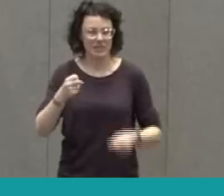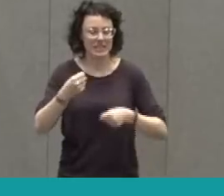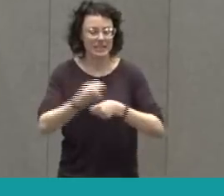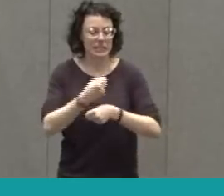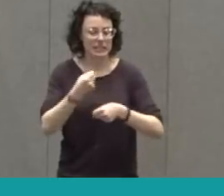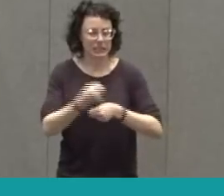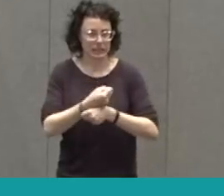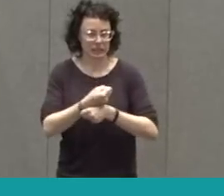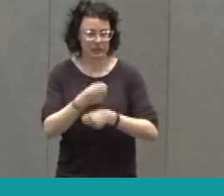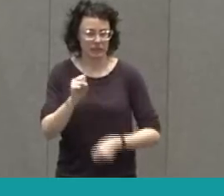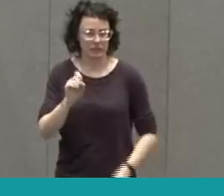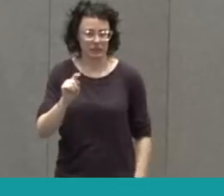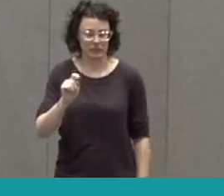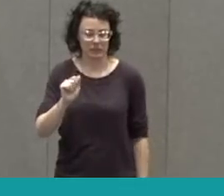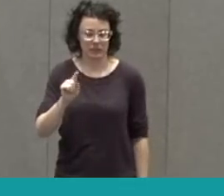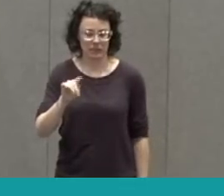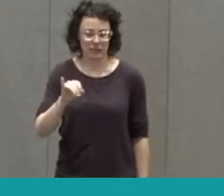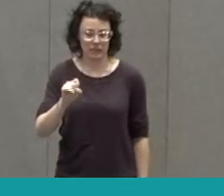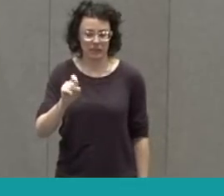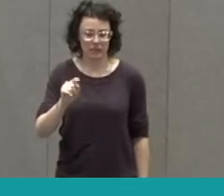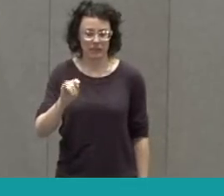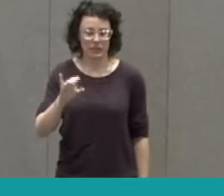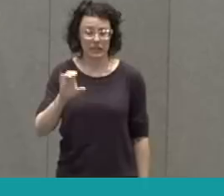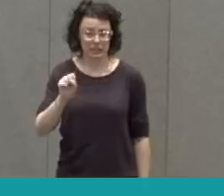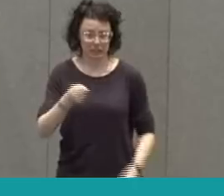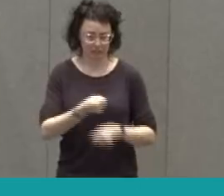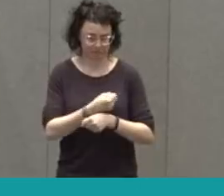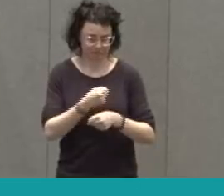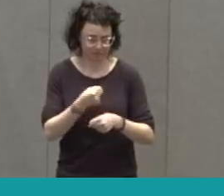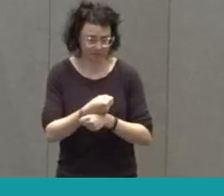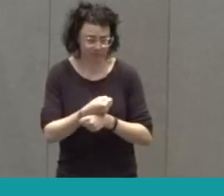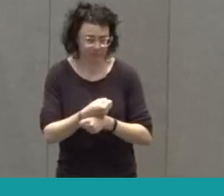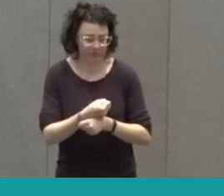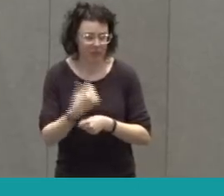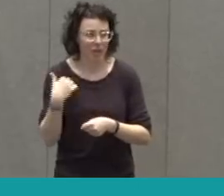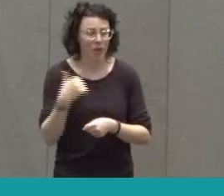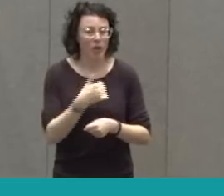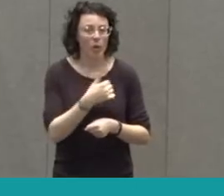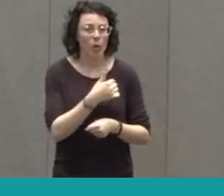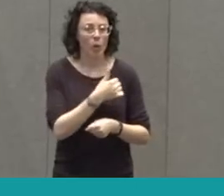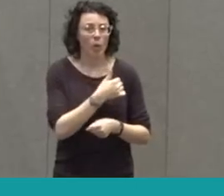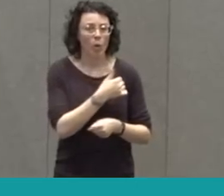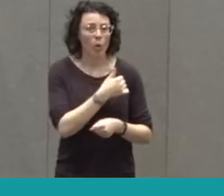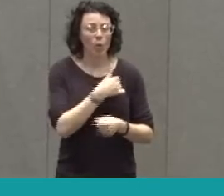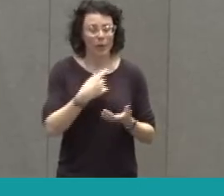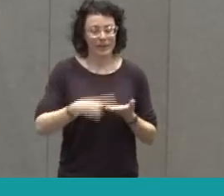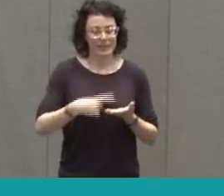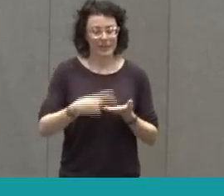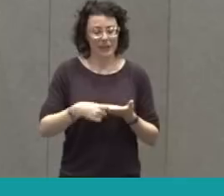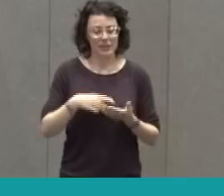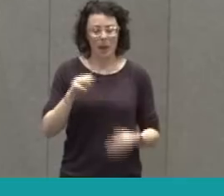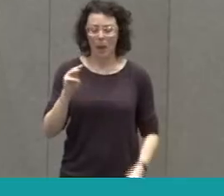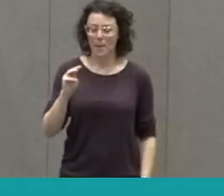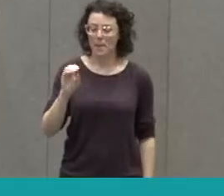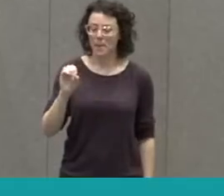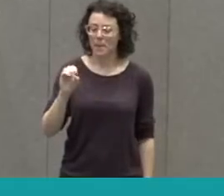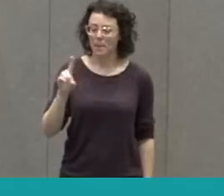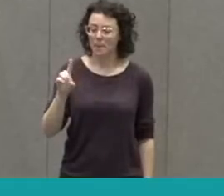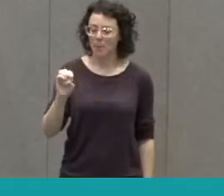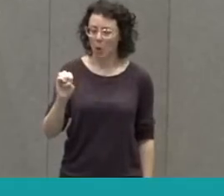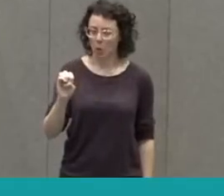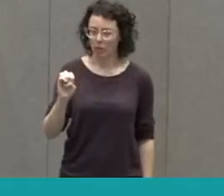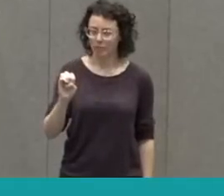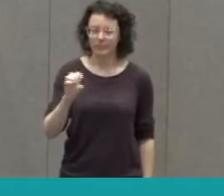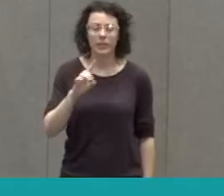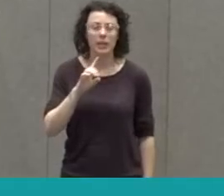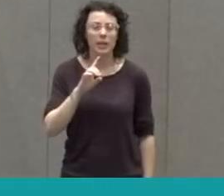things. One of the things that we talk about is the mode. So I bet some of you have already had this term and